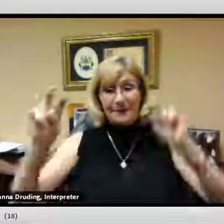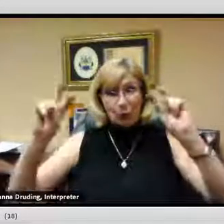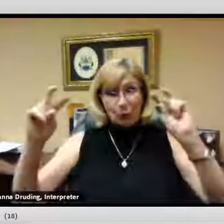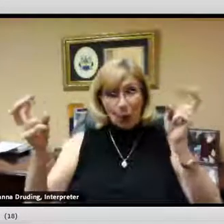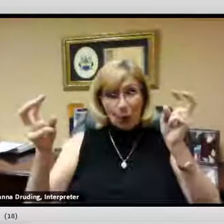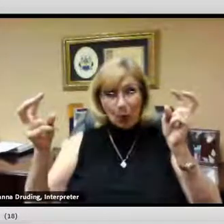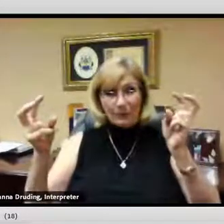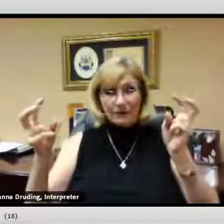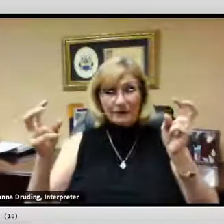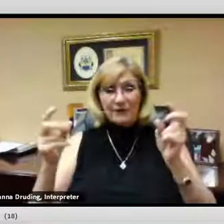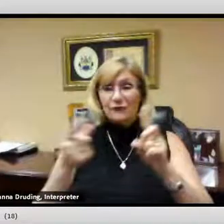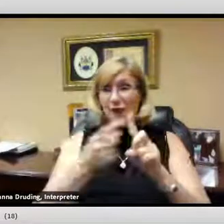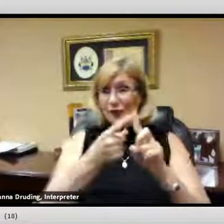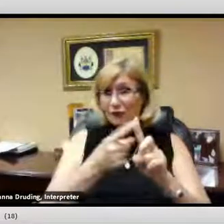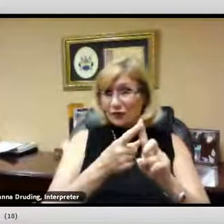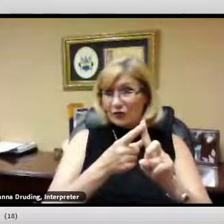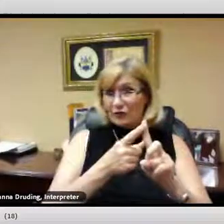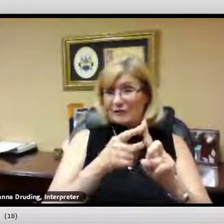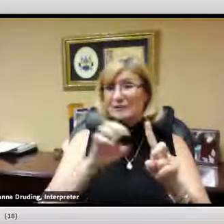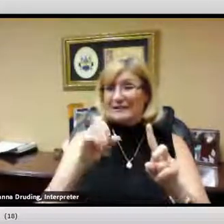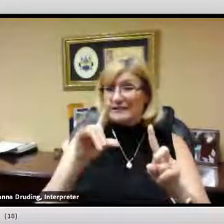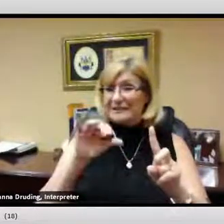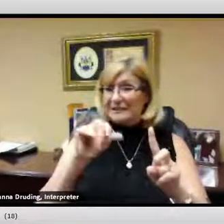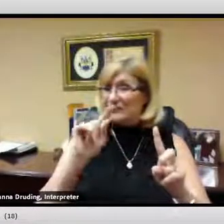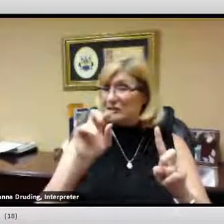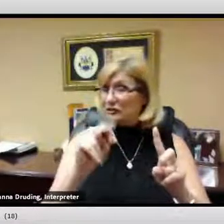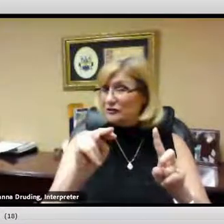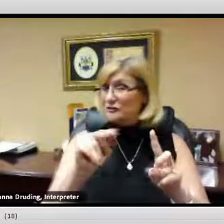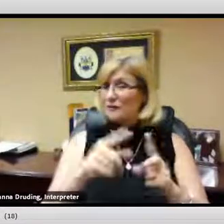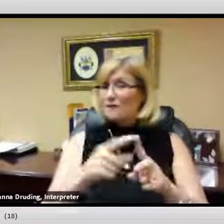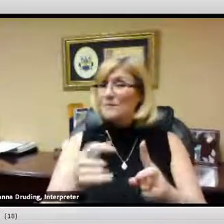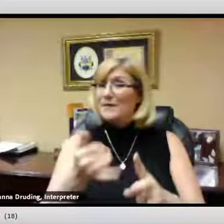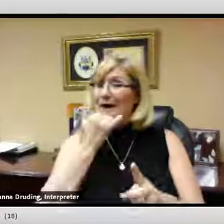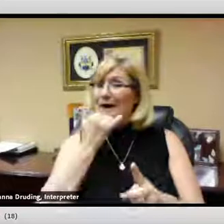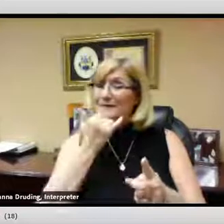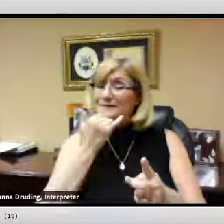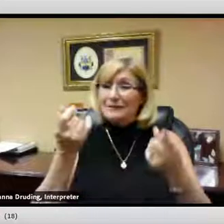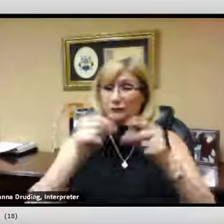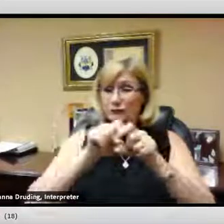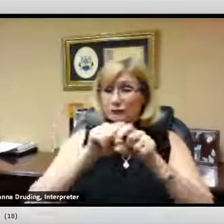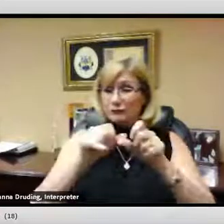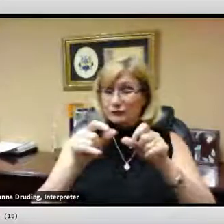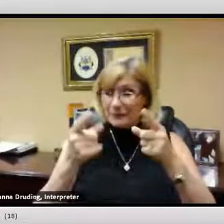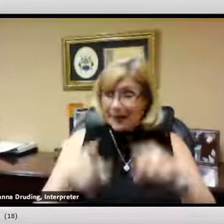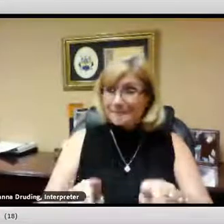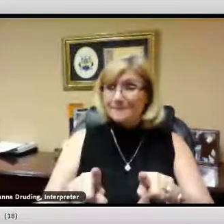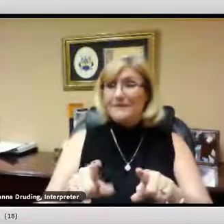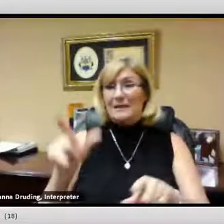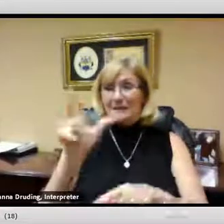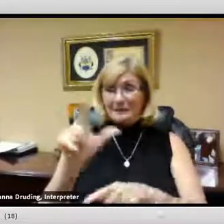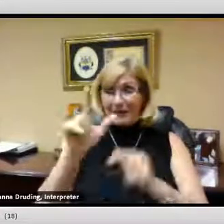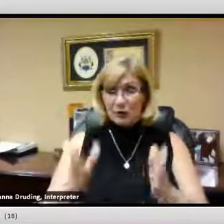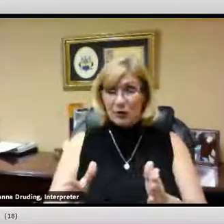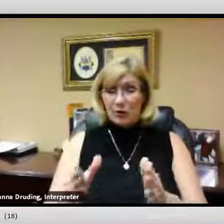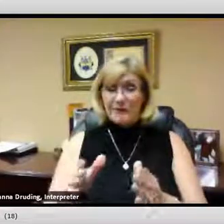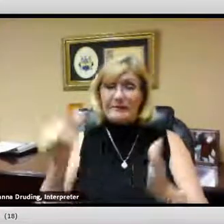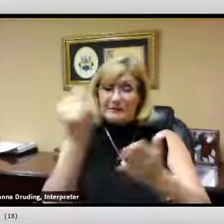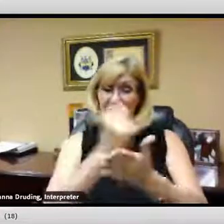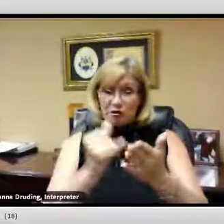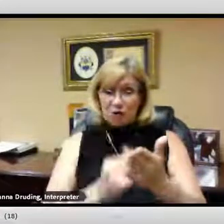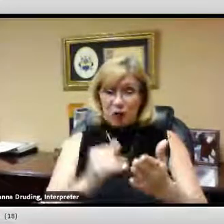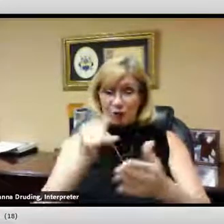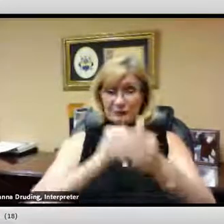It was quoted in the first edition of the Accidental Systems Librarian. Systems librarianship is the art and science